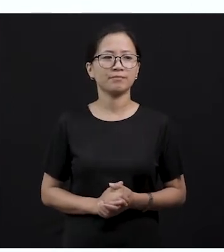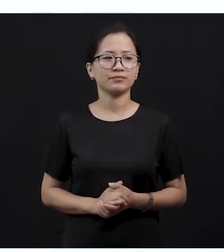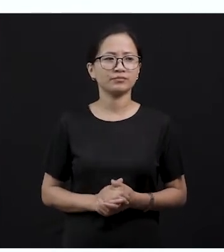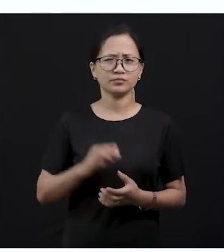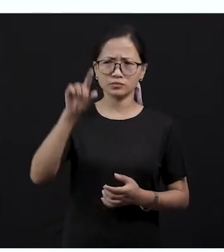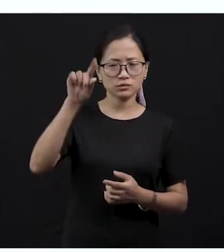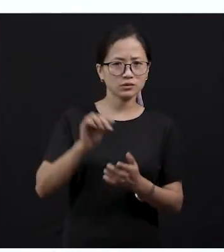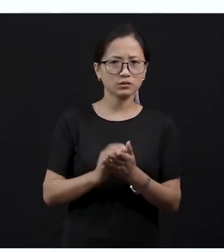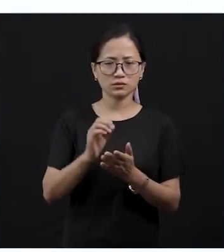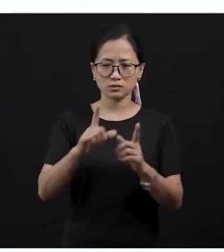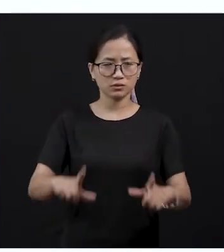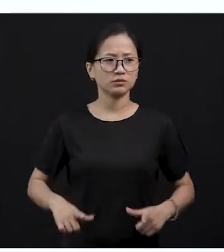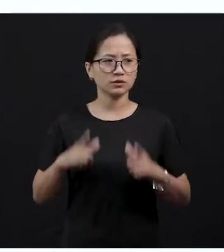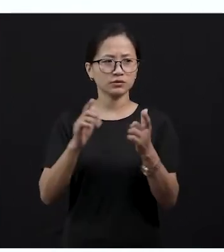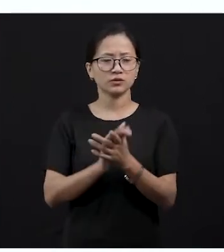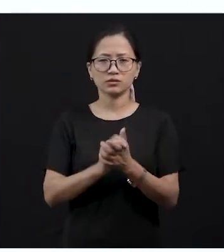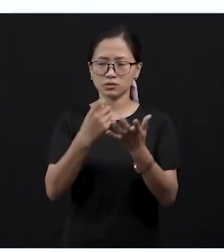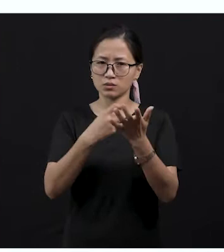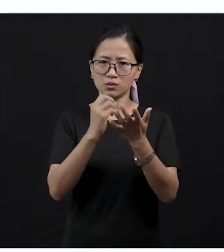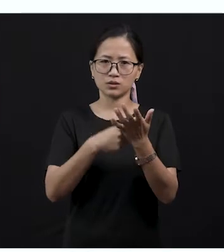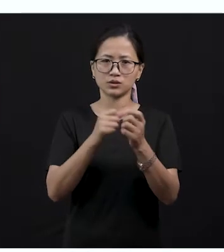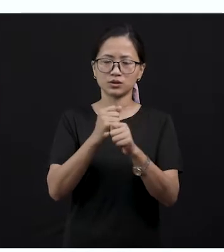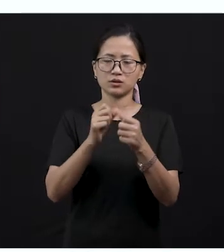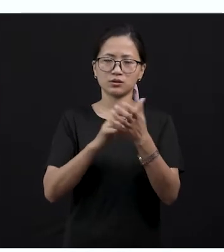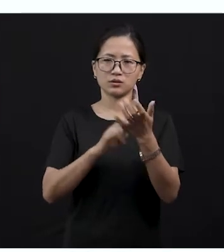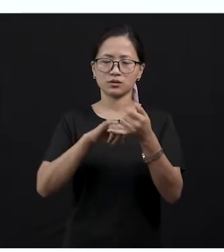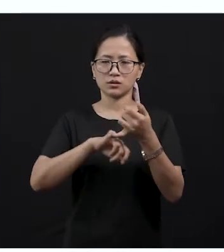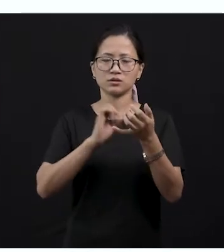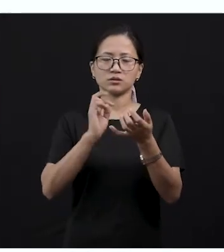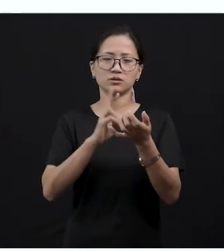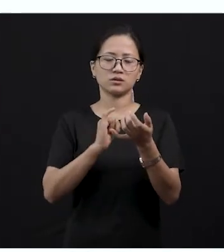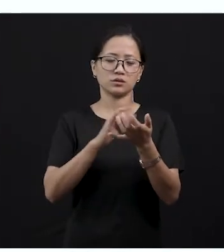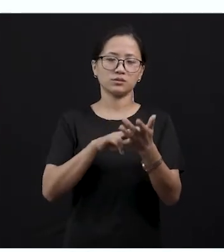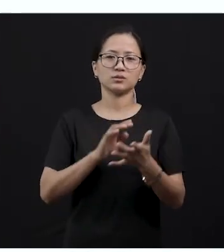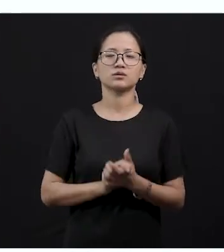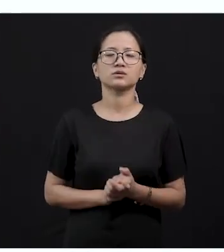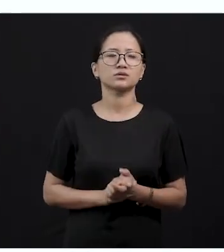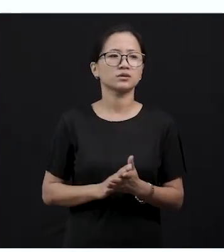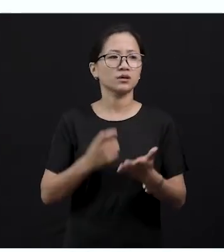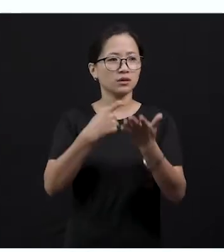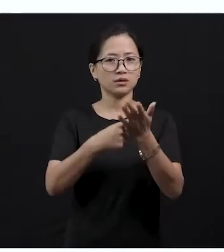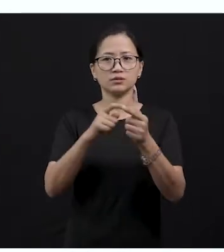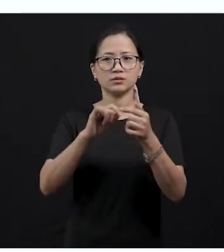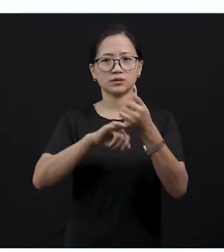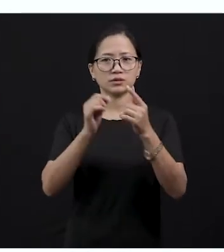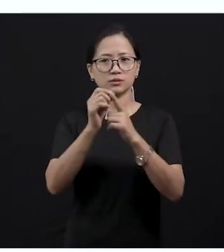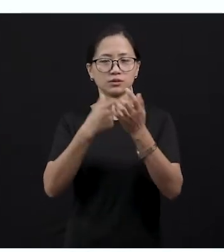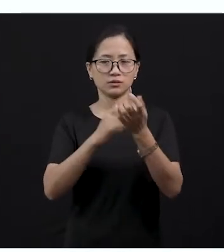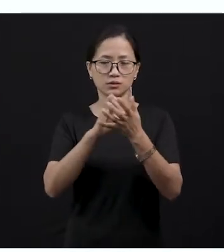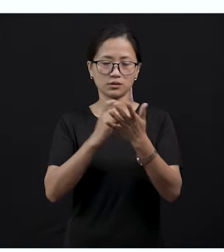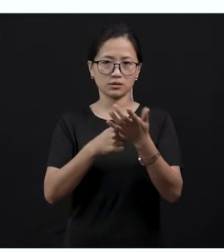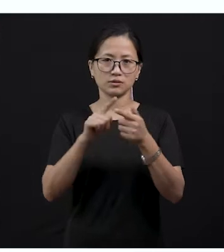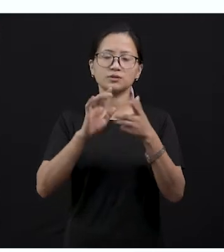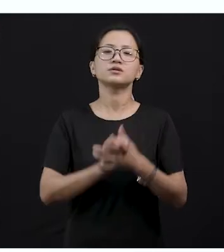do living organisms respire? Now, do you know what is respiration? Yes. Some of you